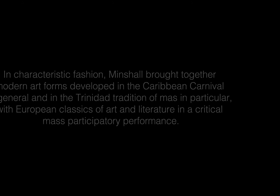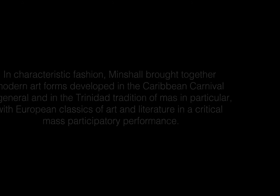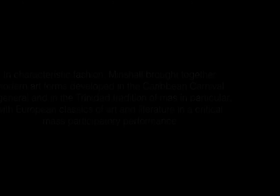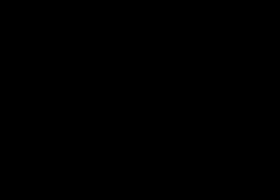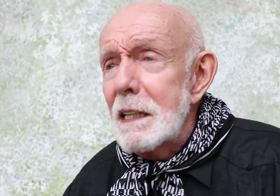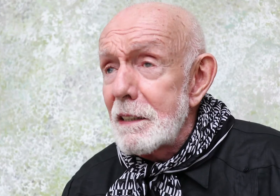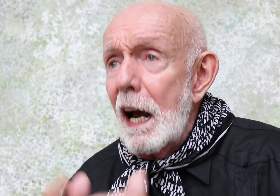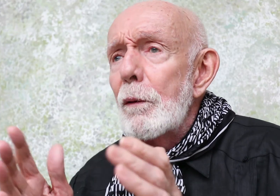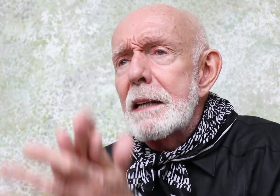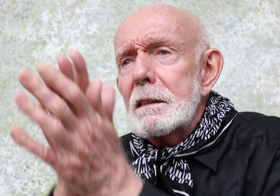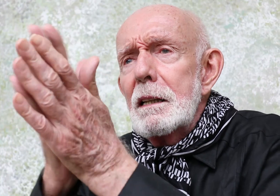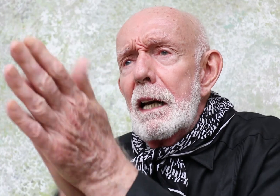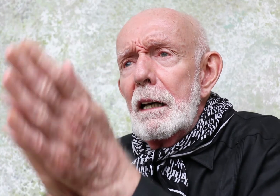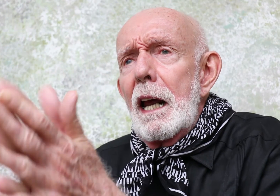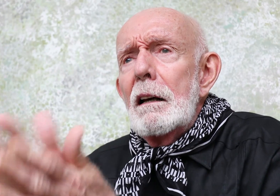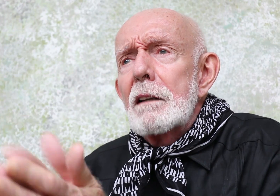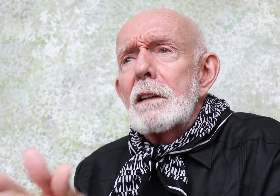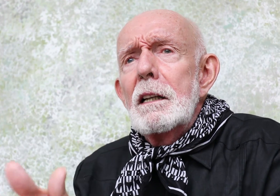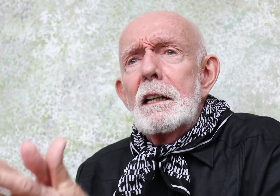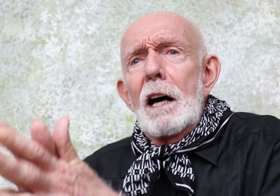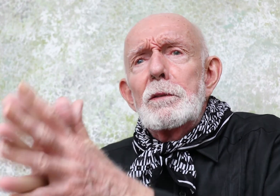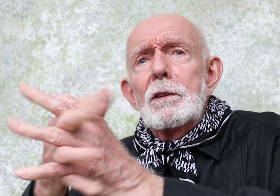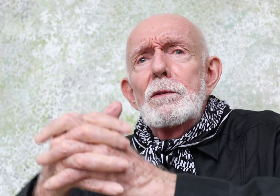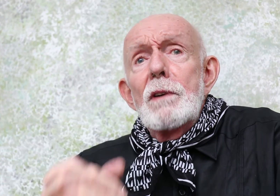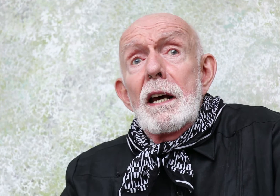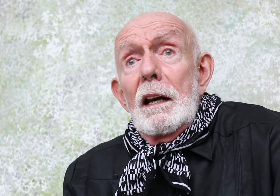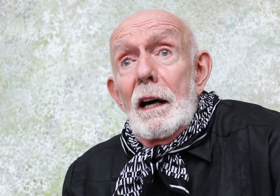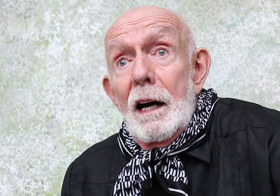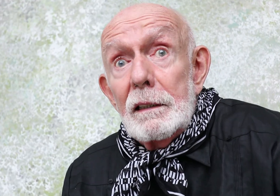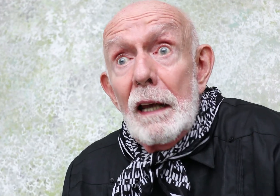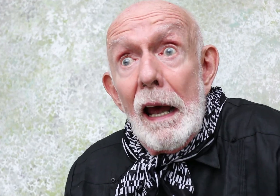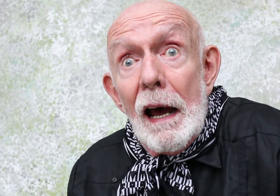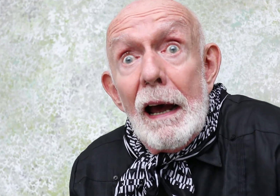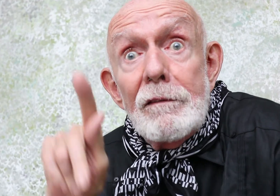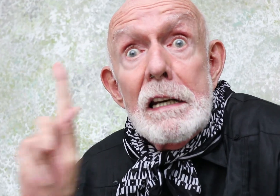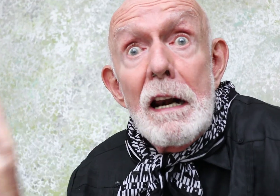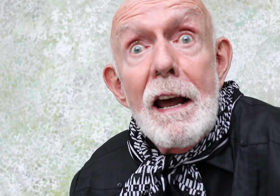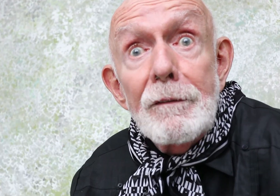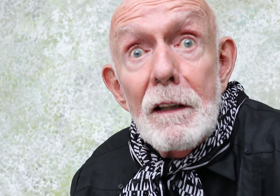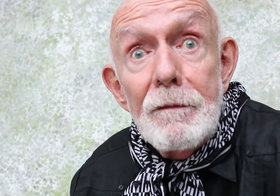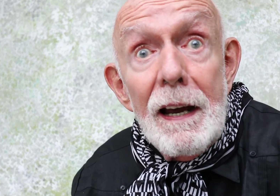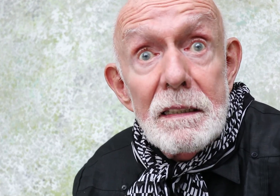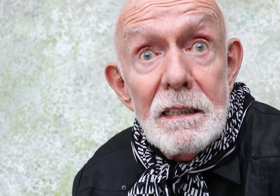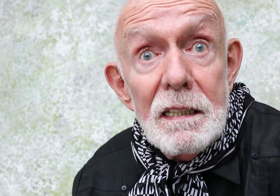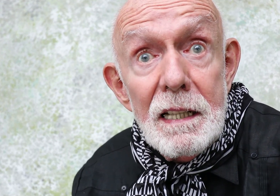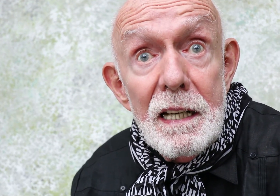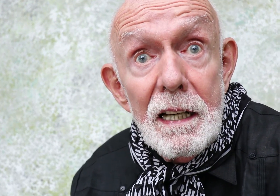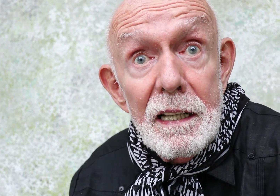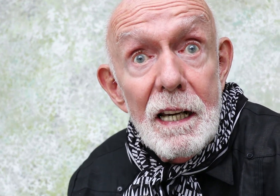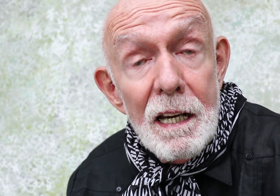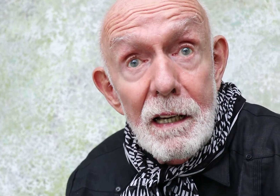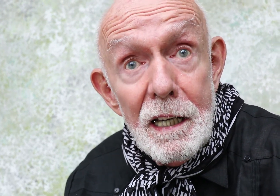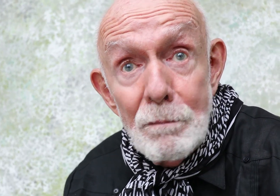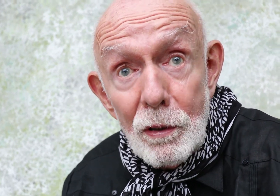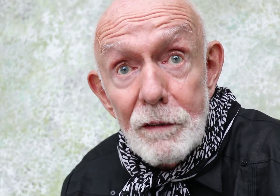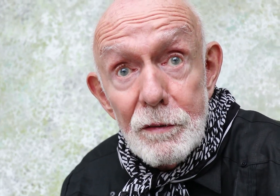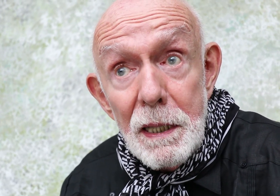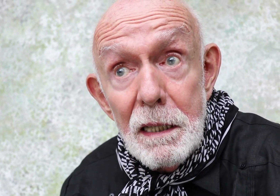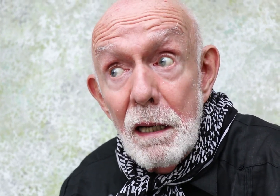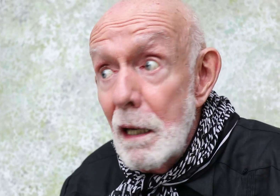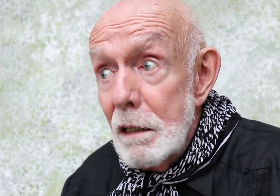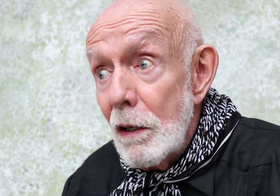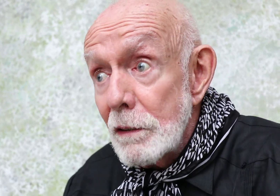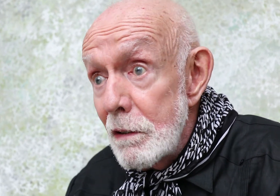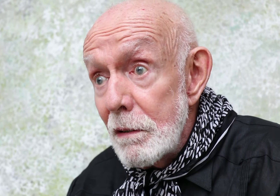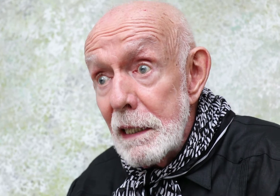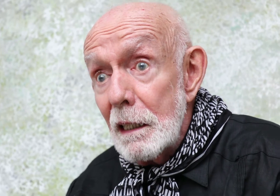The irony of me is I went to England to learn how to do real art, having left the fancy sailor there in Port of